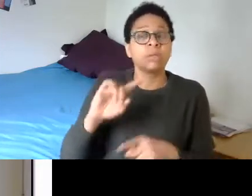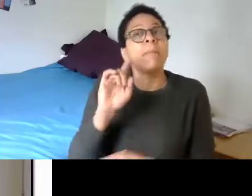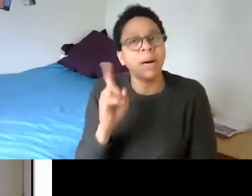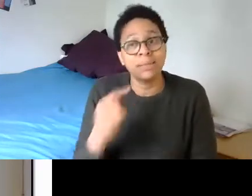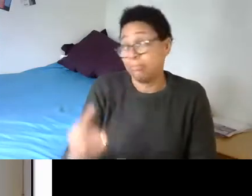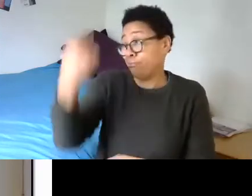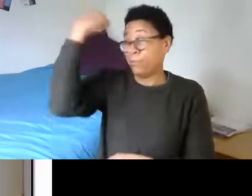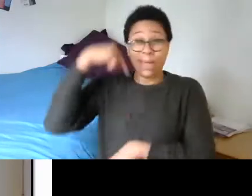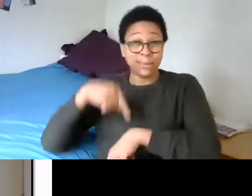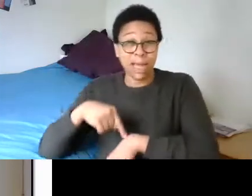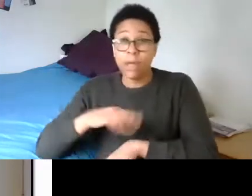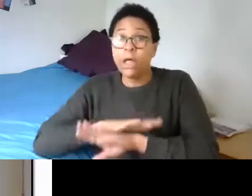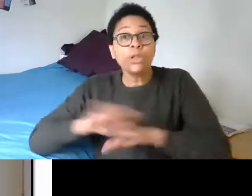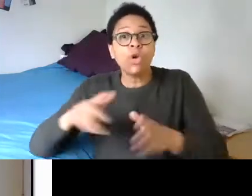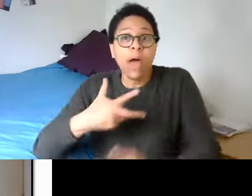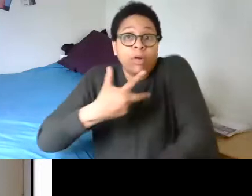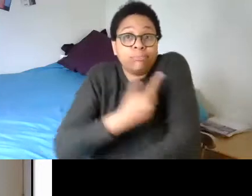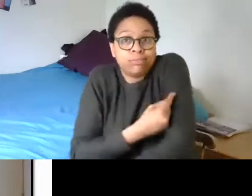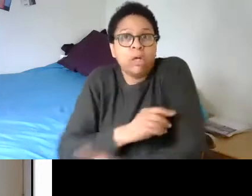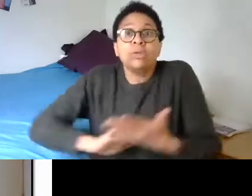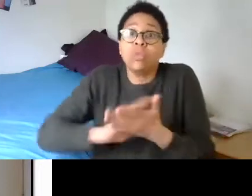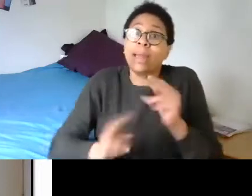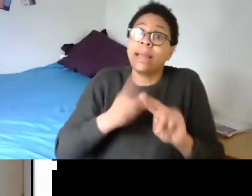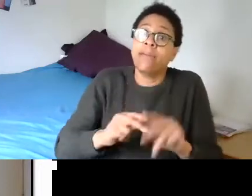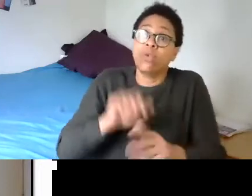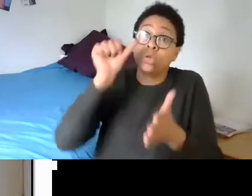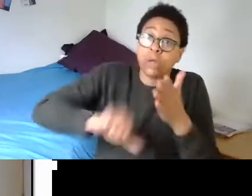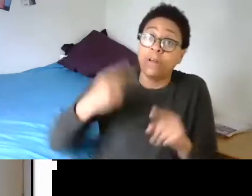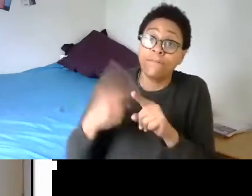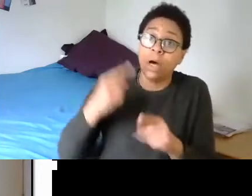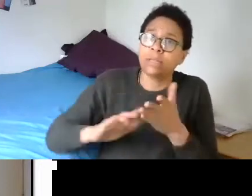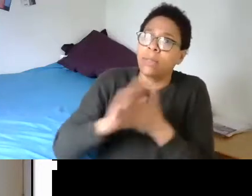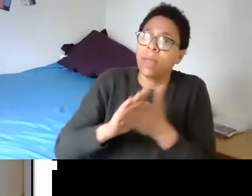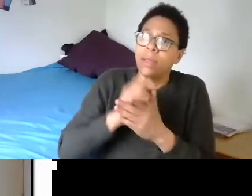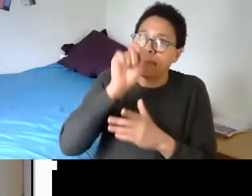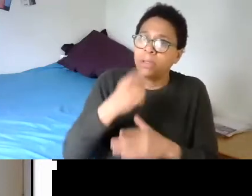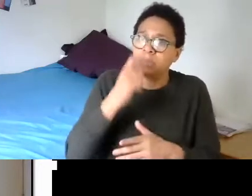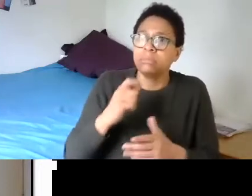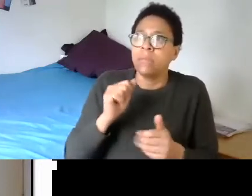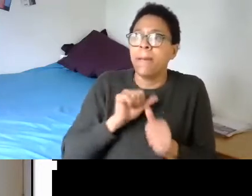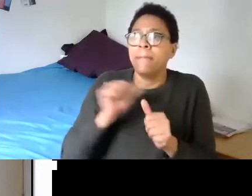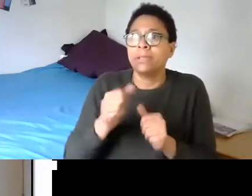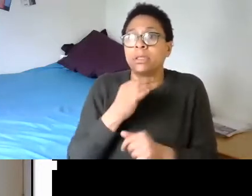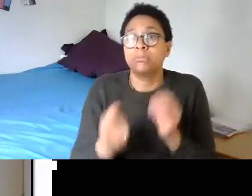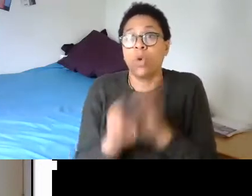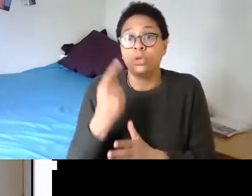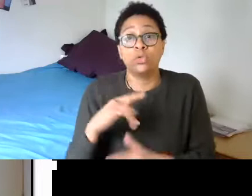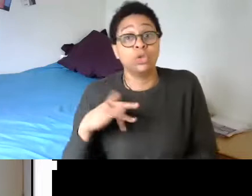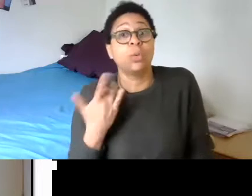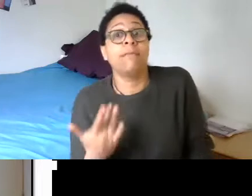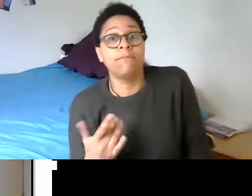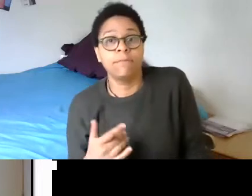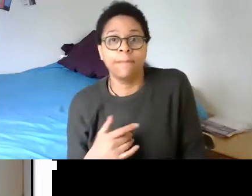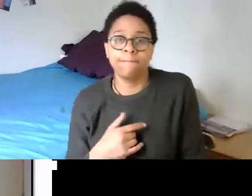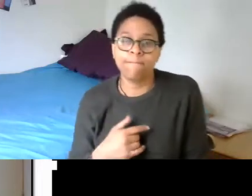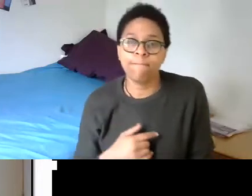surgery, the higher the chances of survival. Now, these are particularly beautiful sketches, but some of my favourites are the